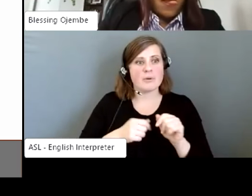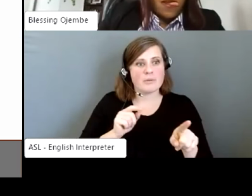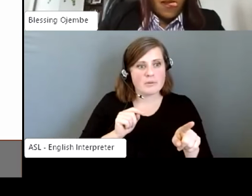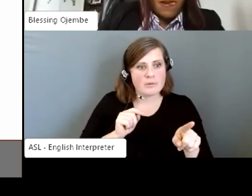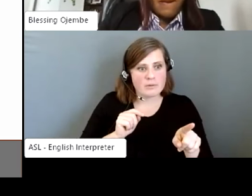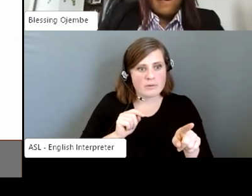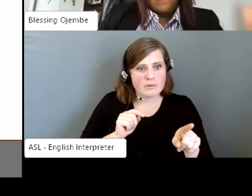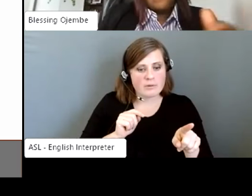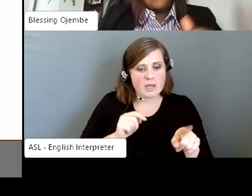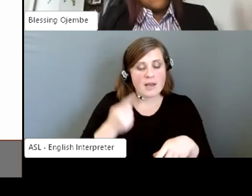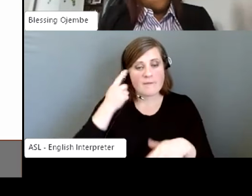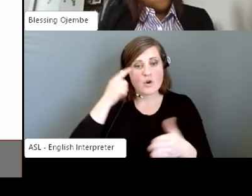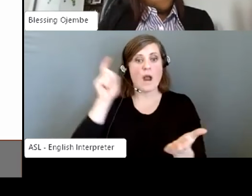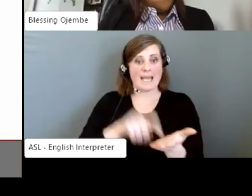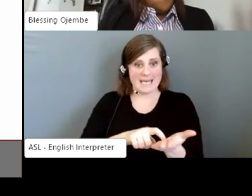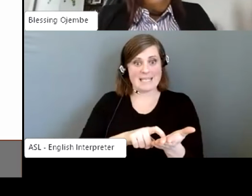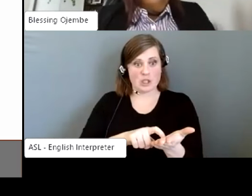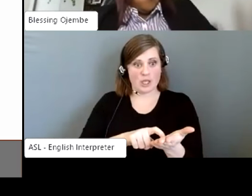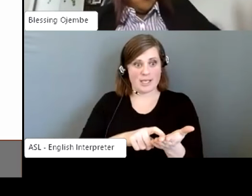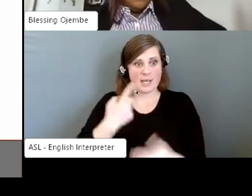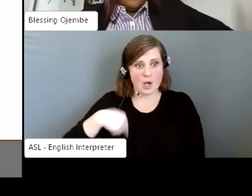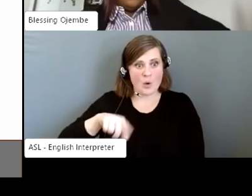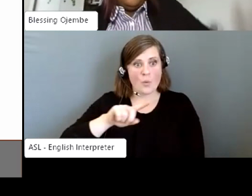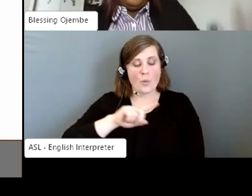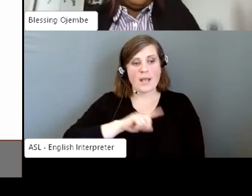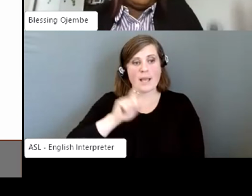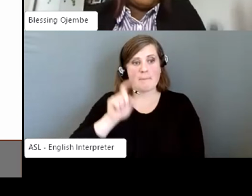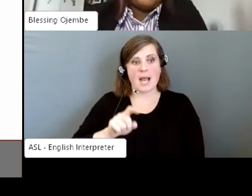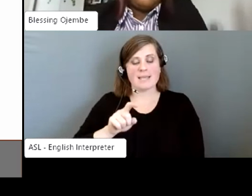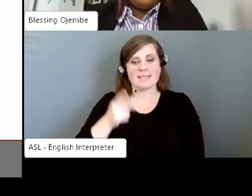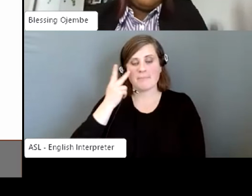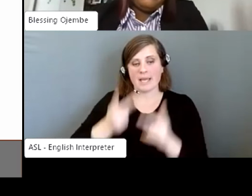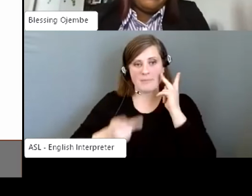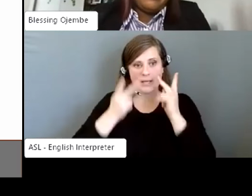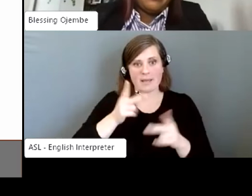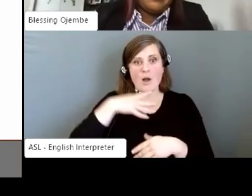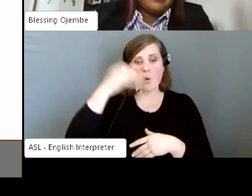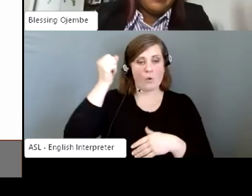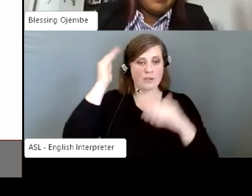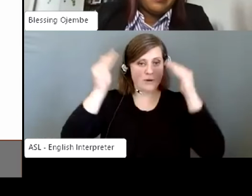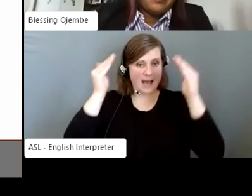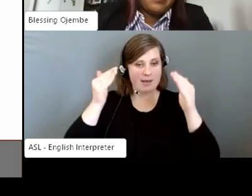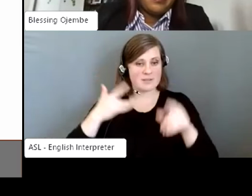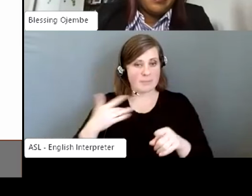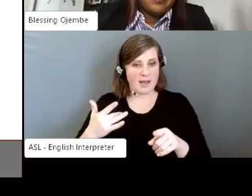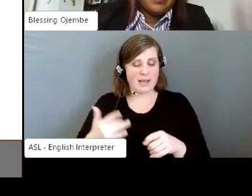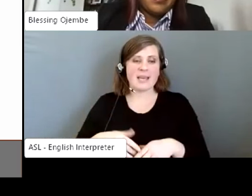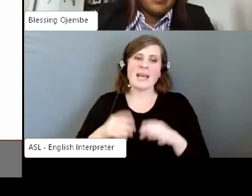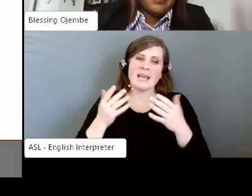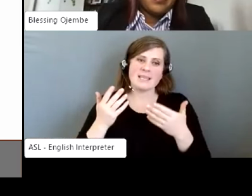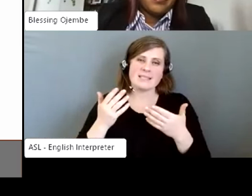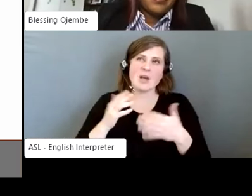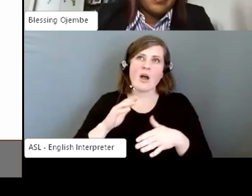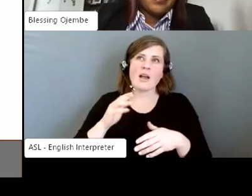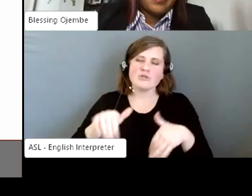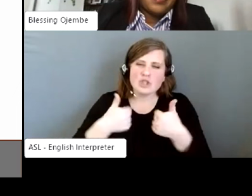this, recognition, recognizing and reportage of elders abuse among older adults. It's very, very, very difficult